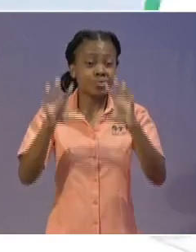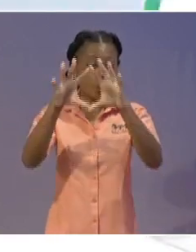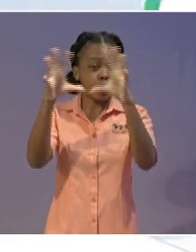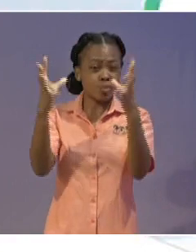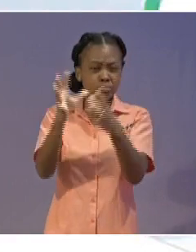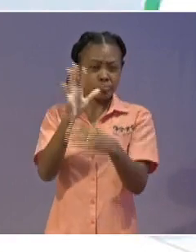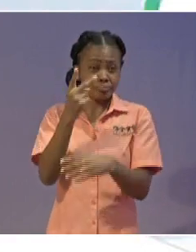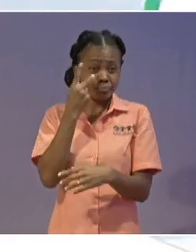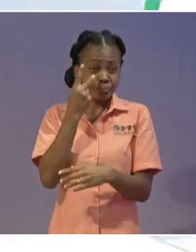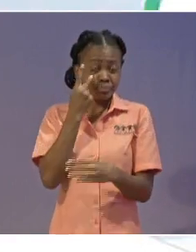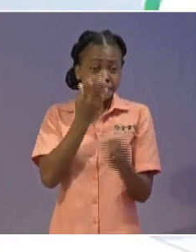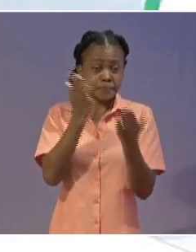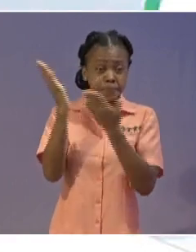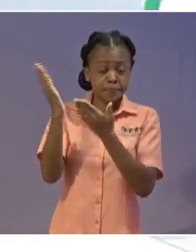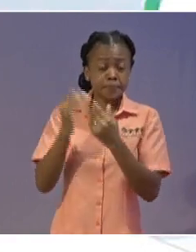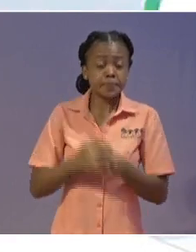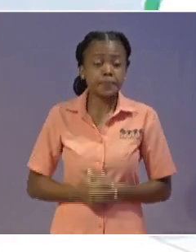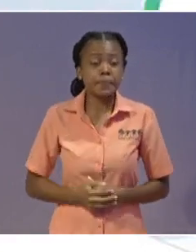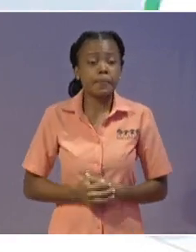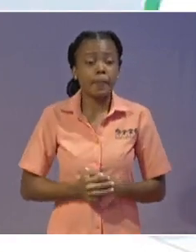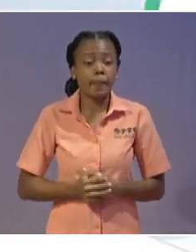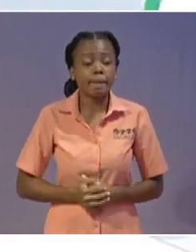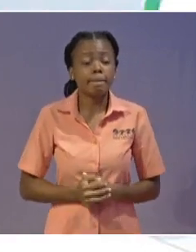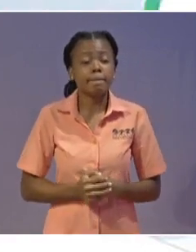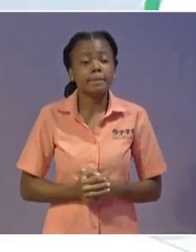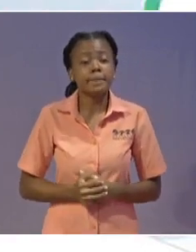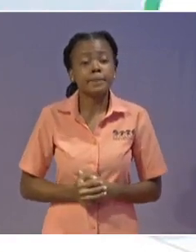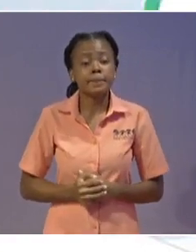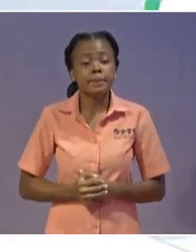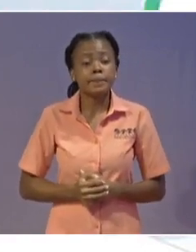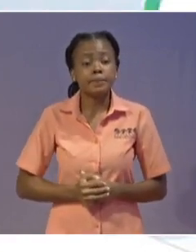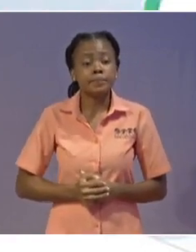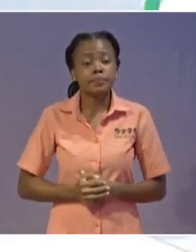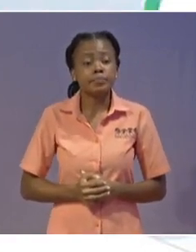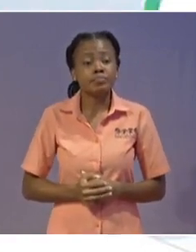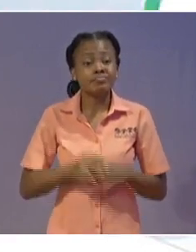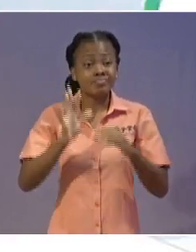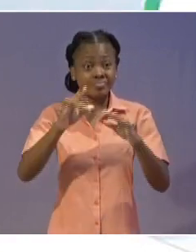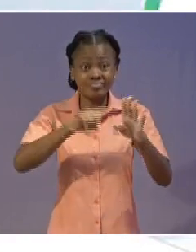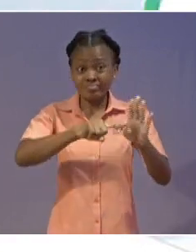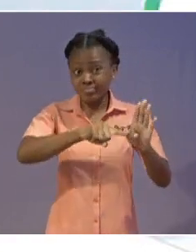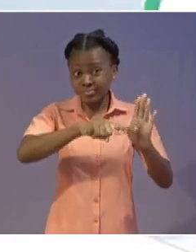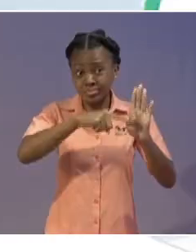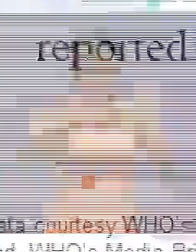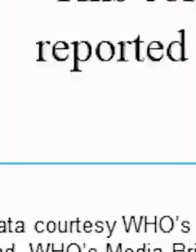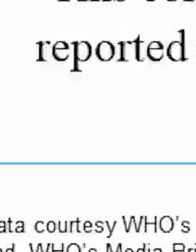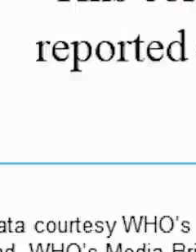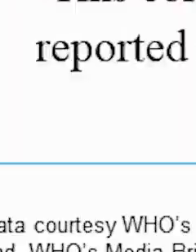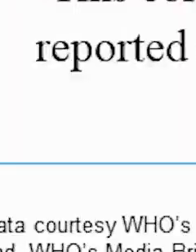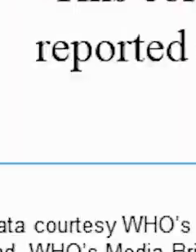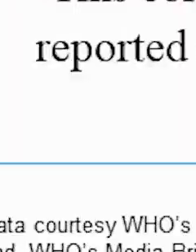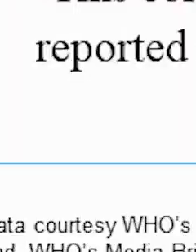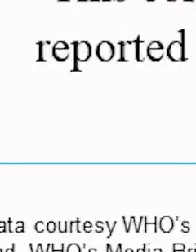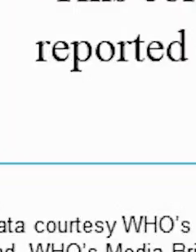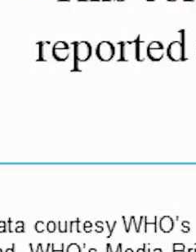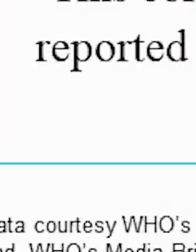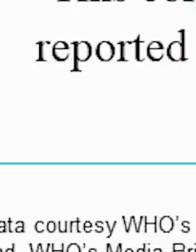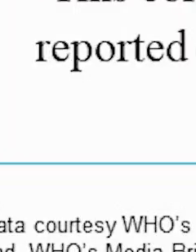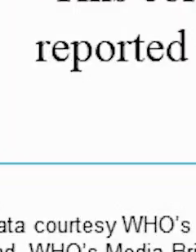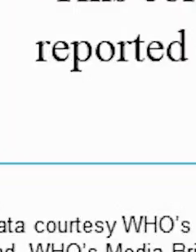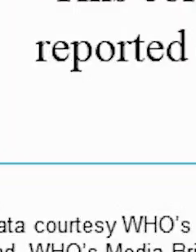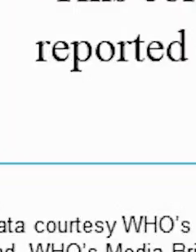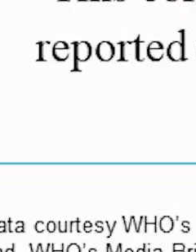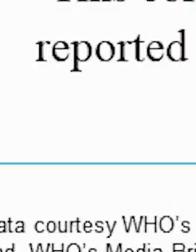So we're starting, next slide as well. So we beginning in the week, during the week of the 27th of